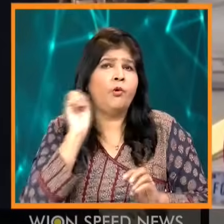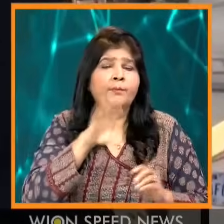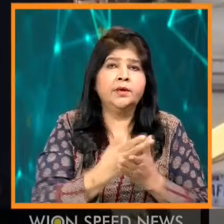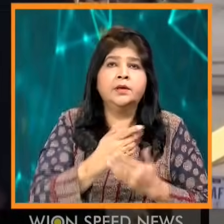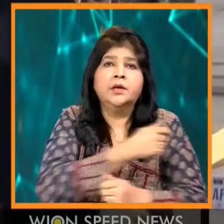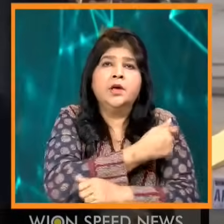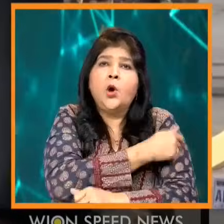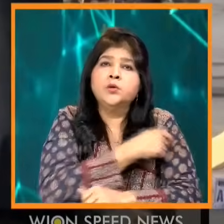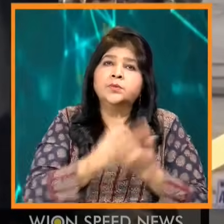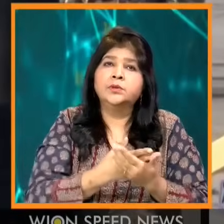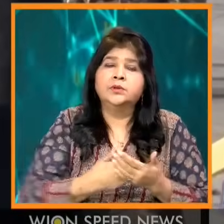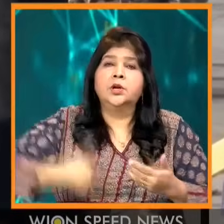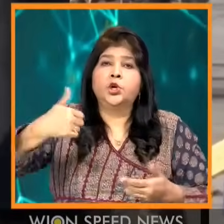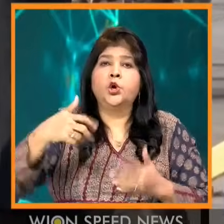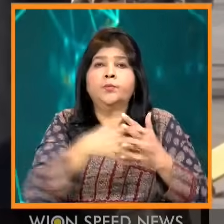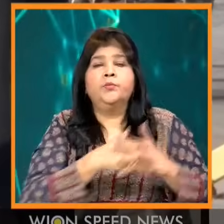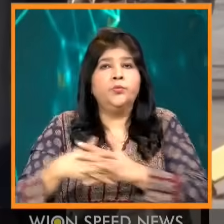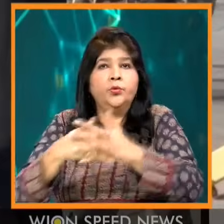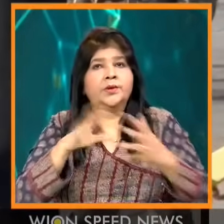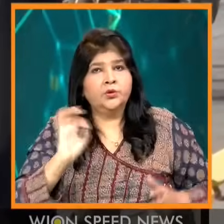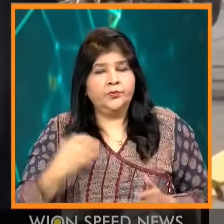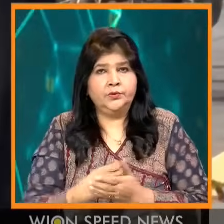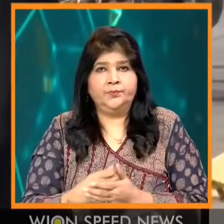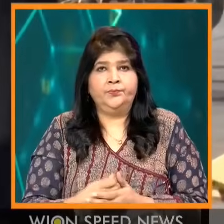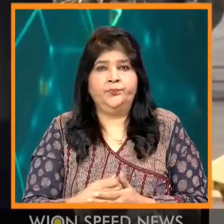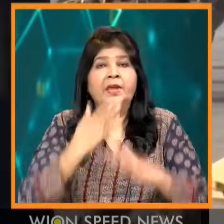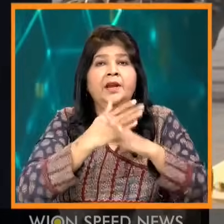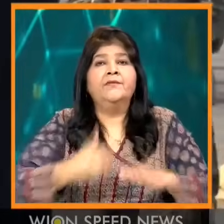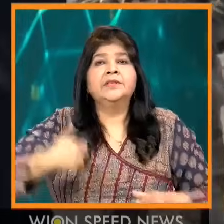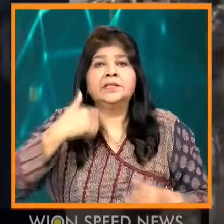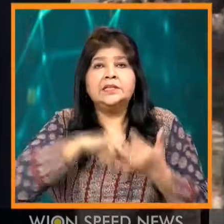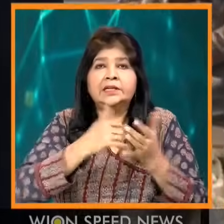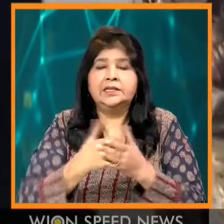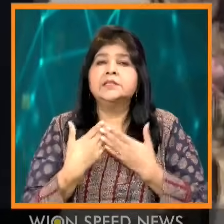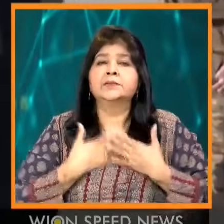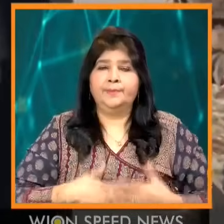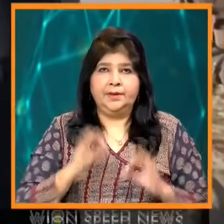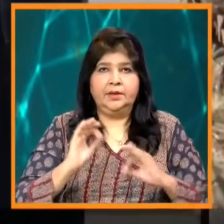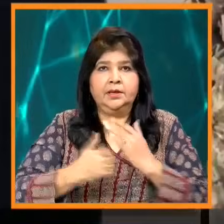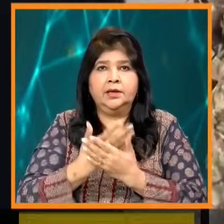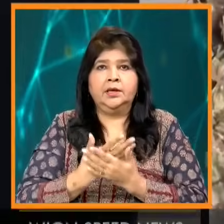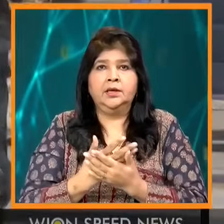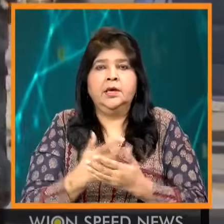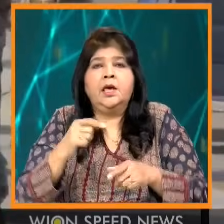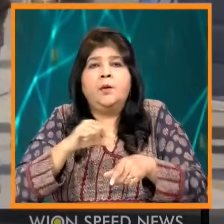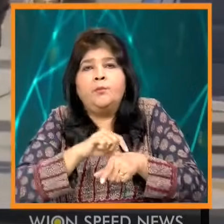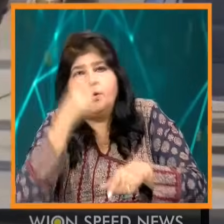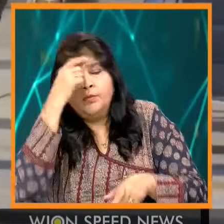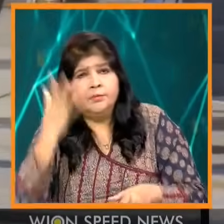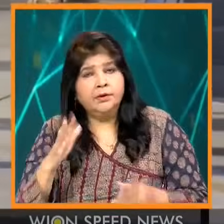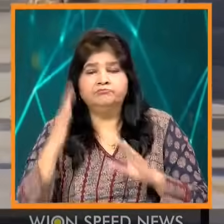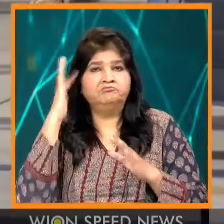his hospitalization to the top U.S. officials. The Defense Secretary is recovering from an unspecified medical